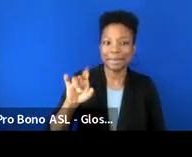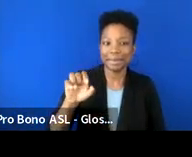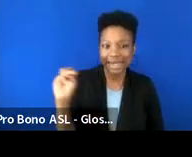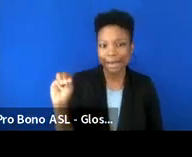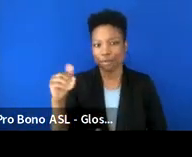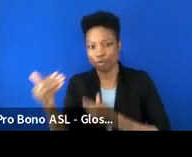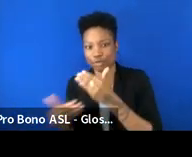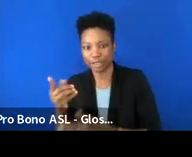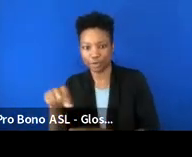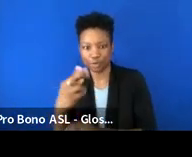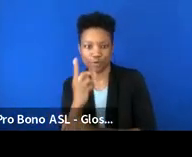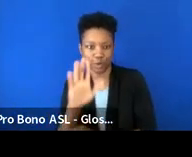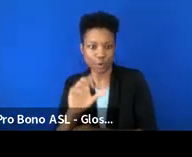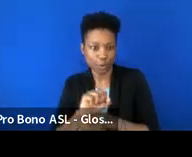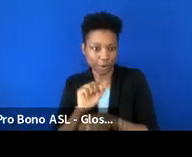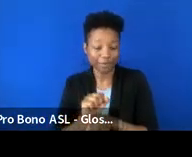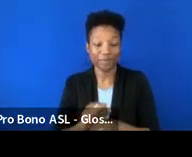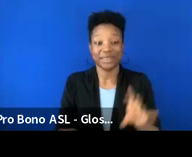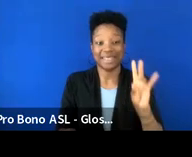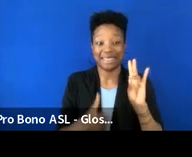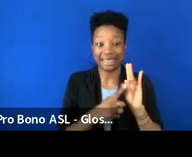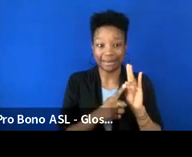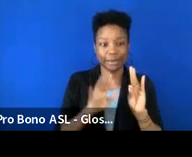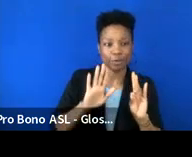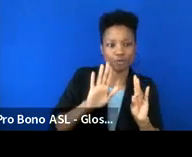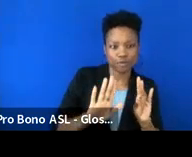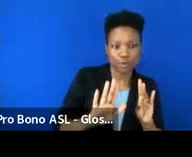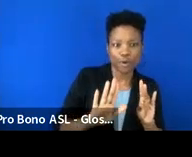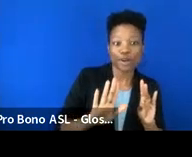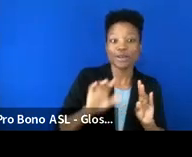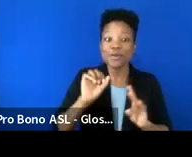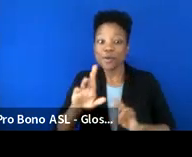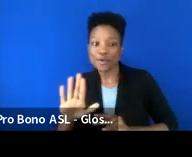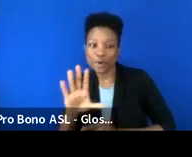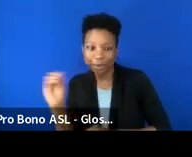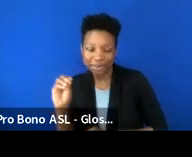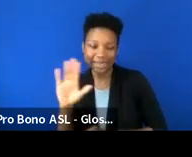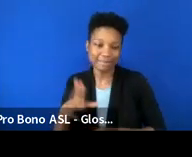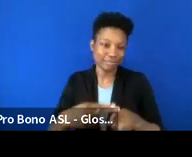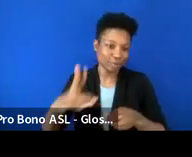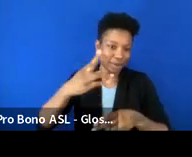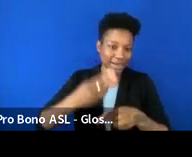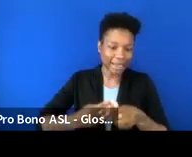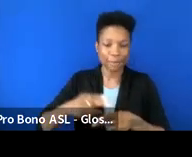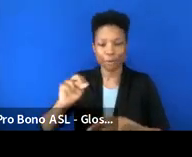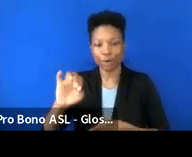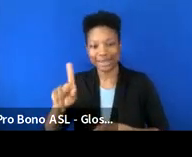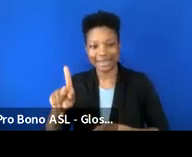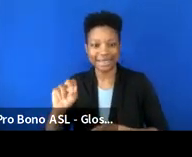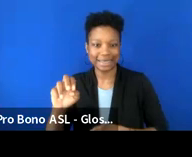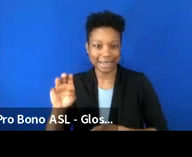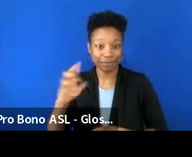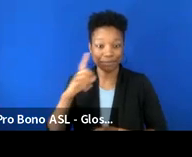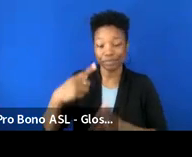And then seven, yours or your company's short name or nickname. For example, I've done some work with the Classical Theater of